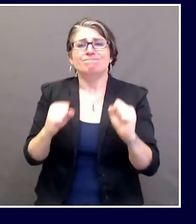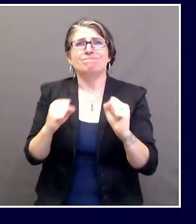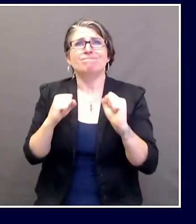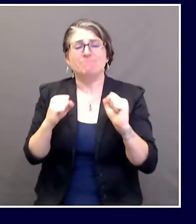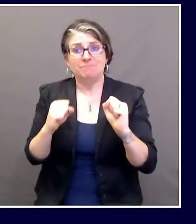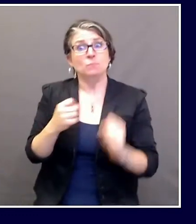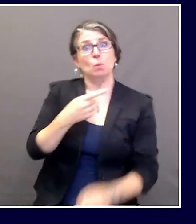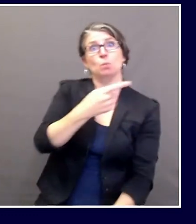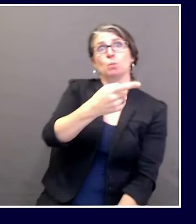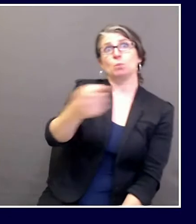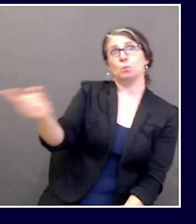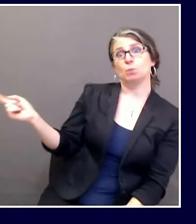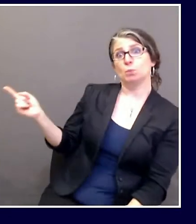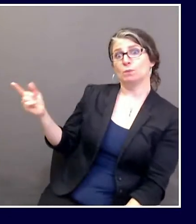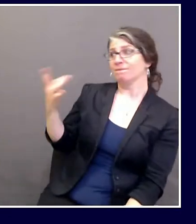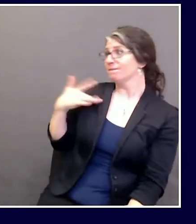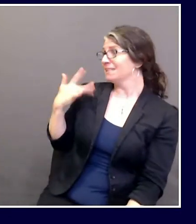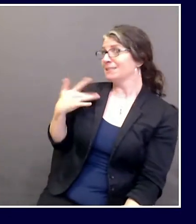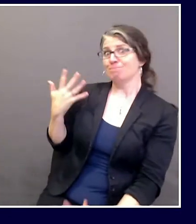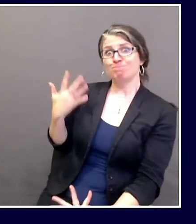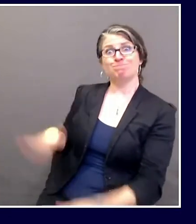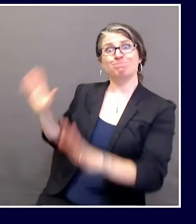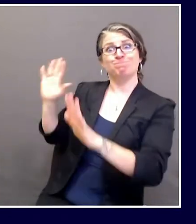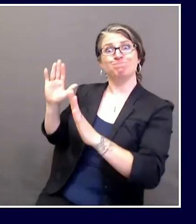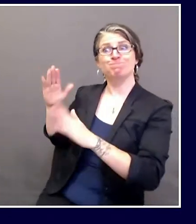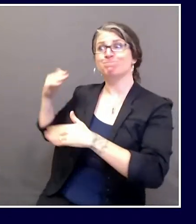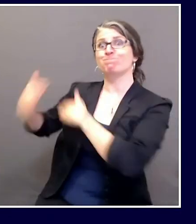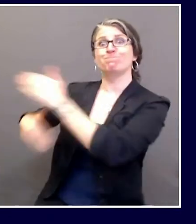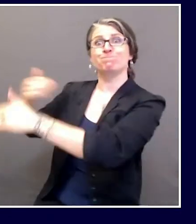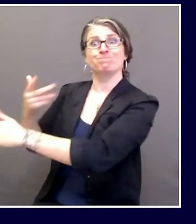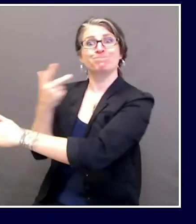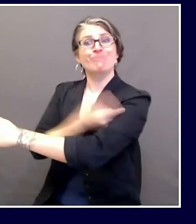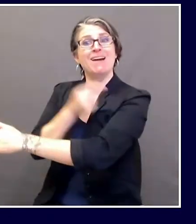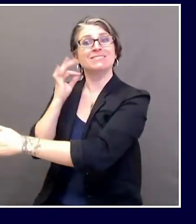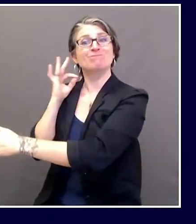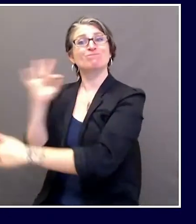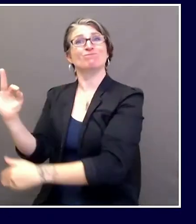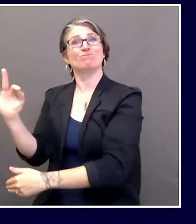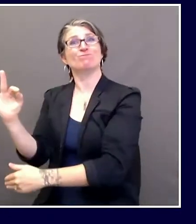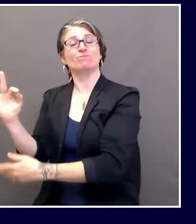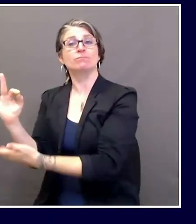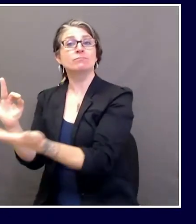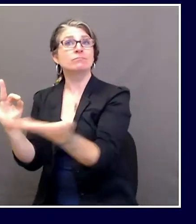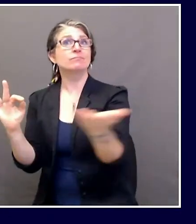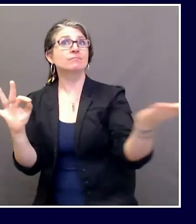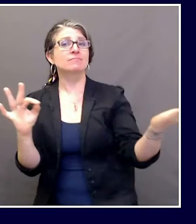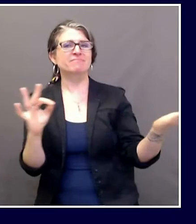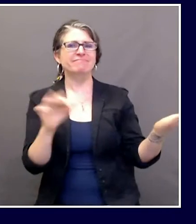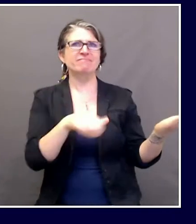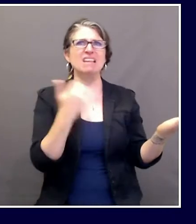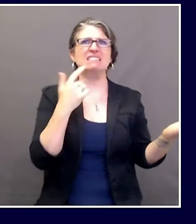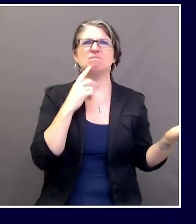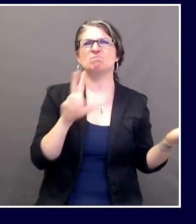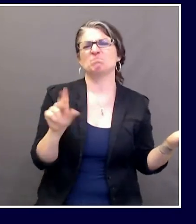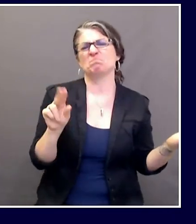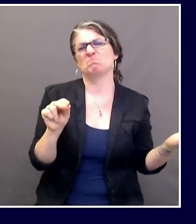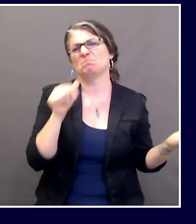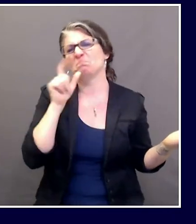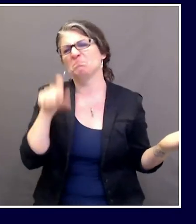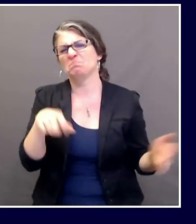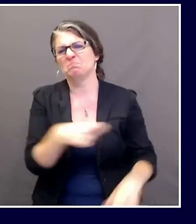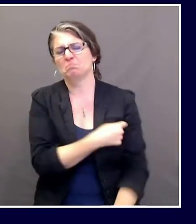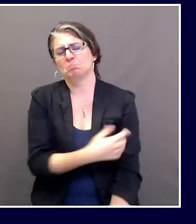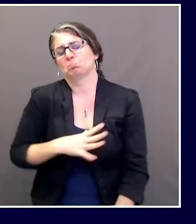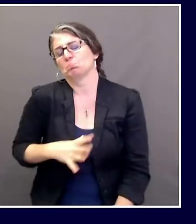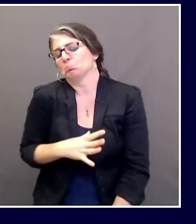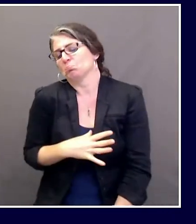I'm healthy. But I think it's important to remind ourselves of the communities in which we live and